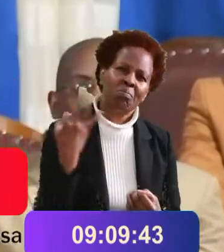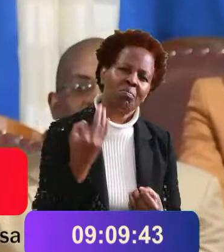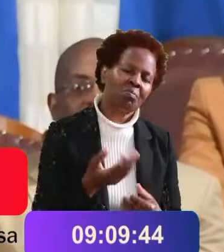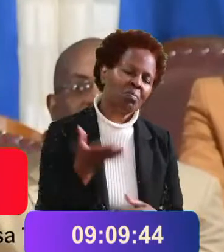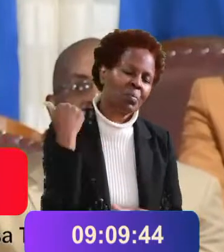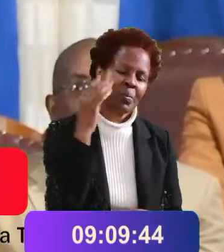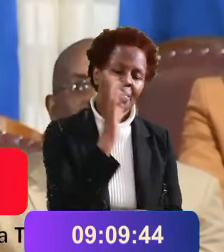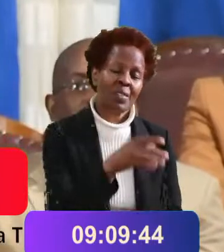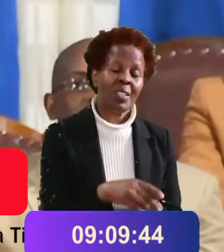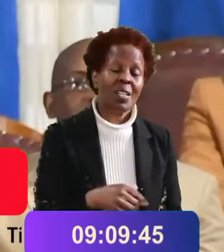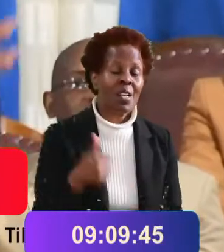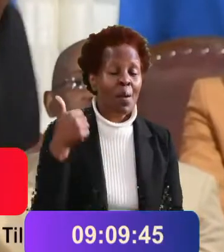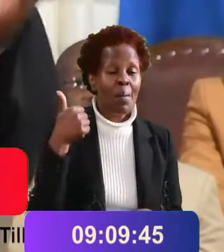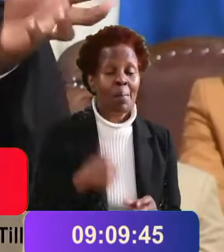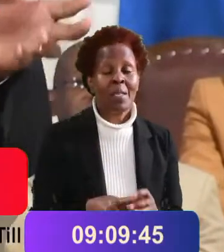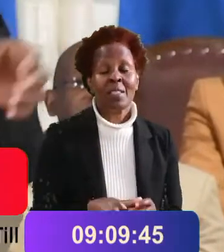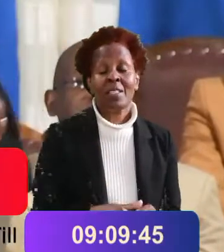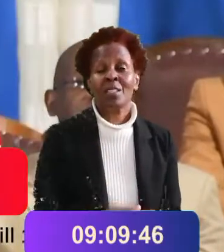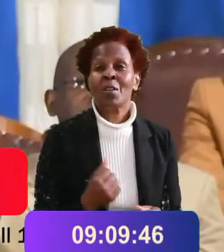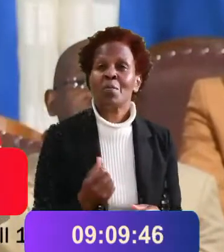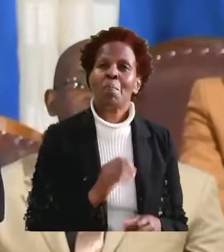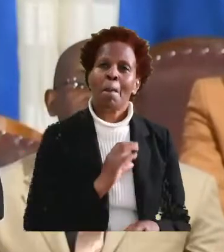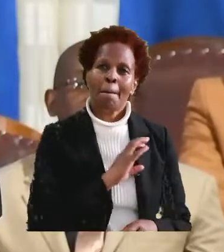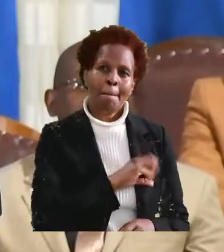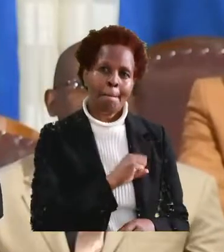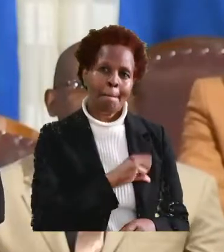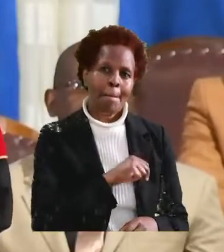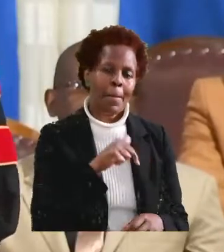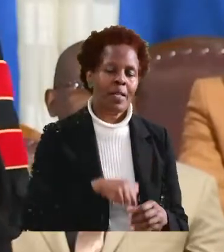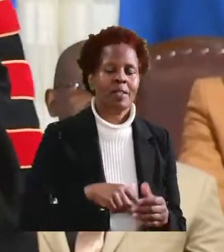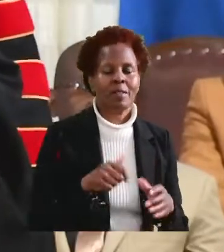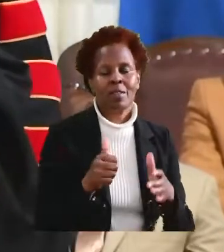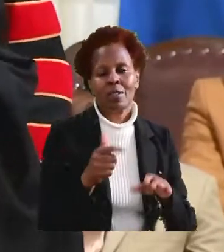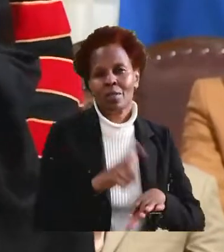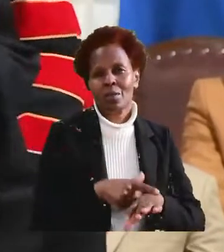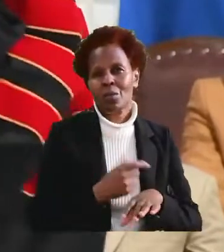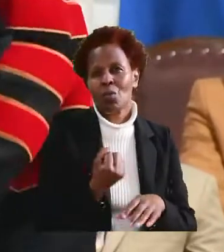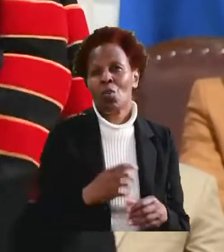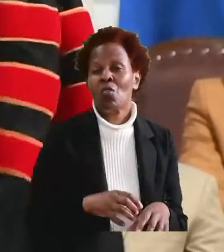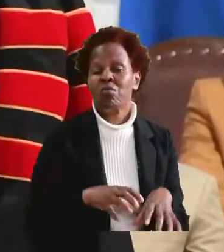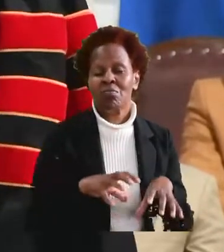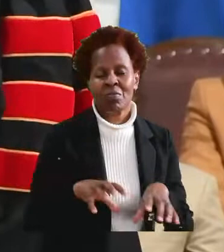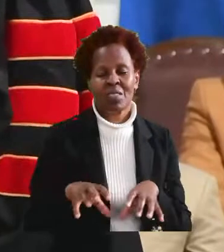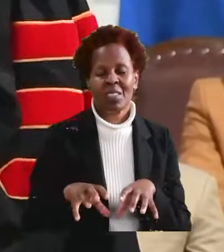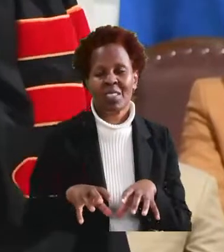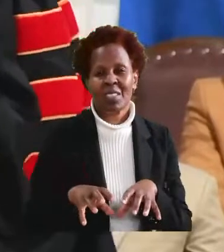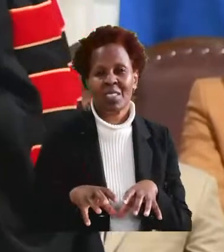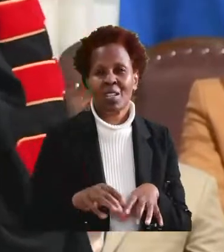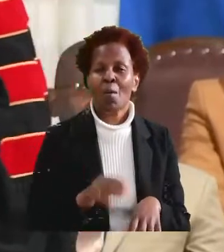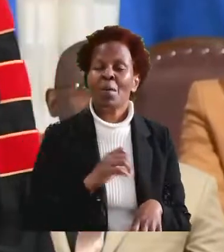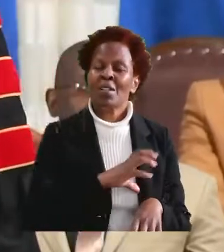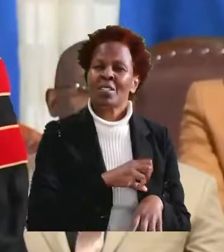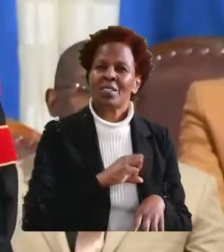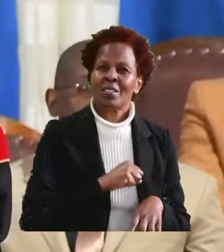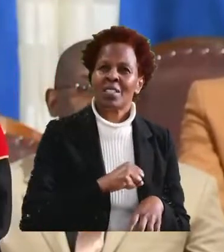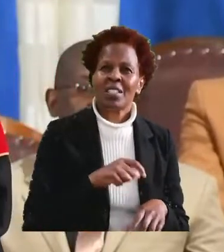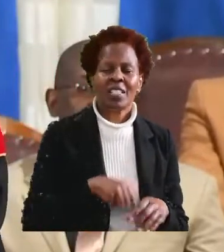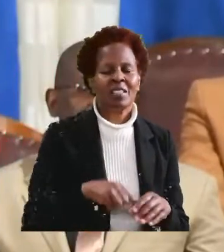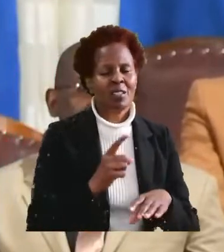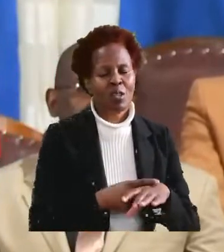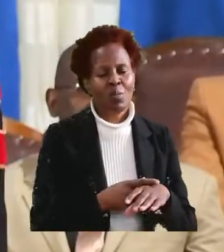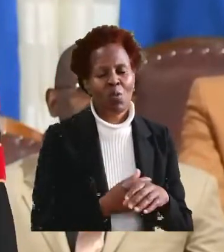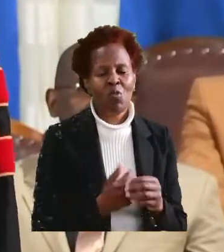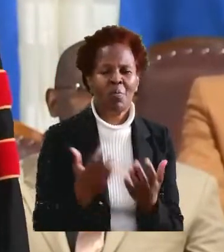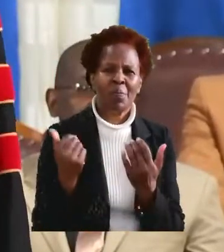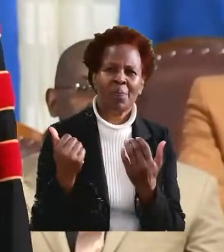important things: to be patient in times of suffering, to persevere in times of suffering, and